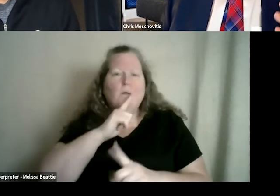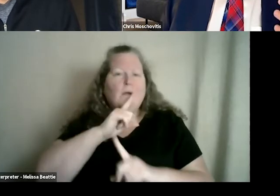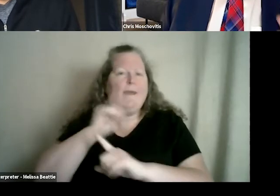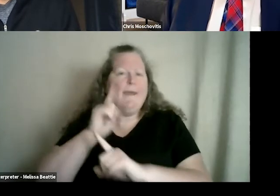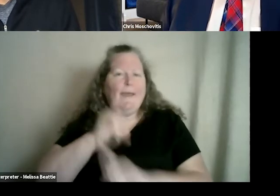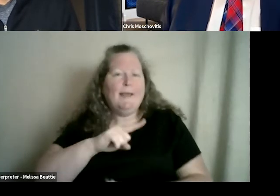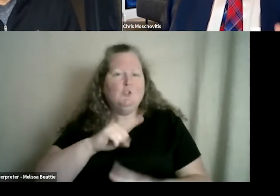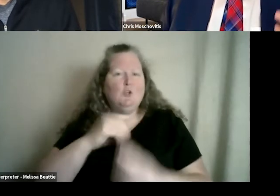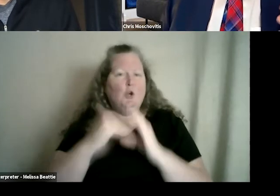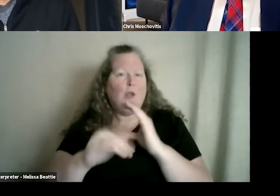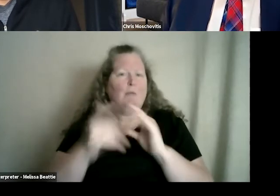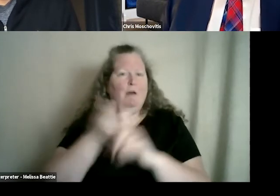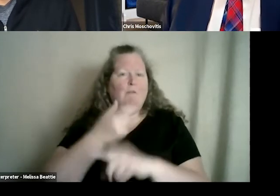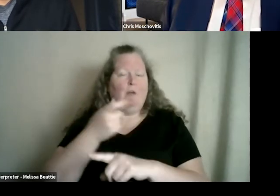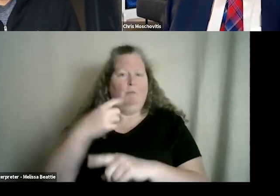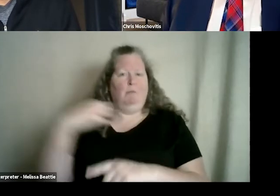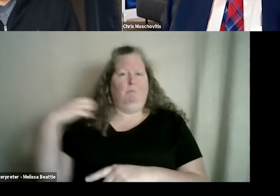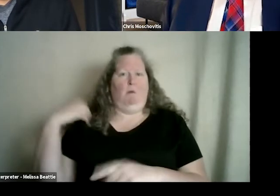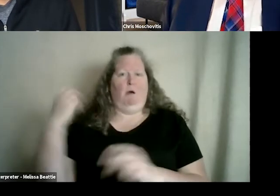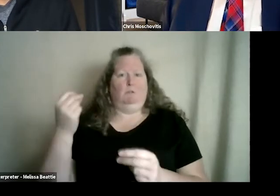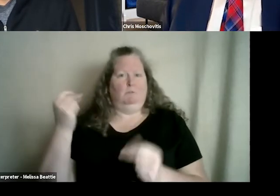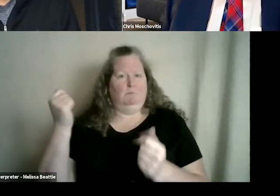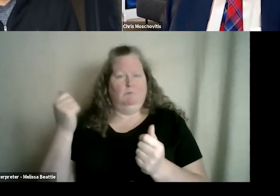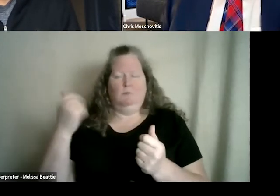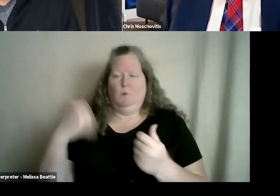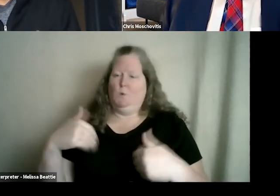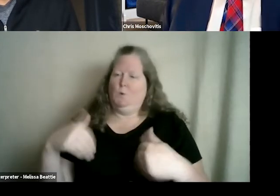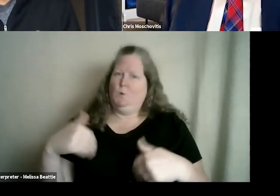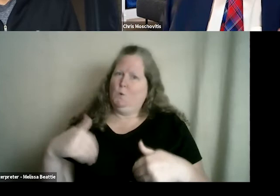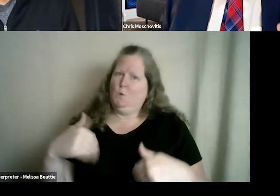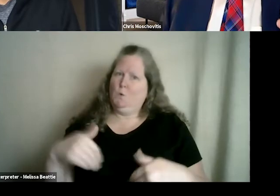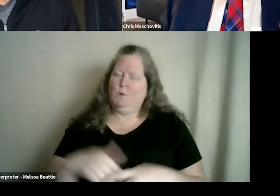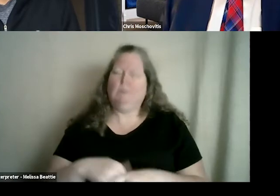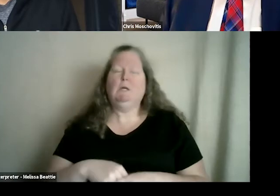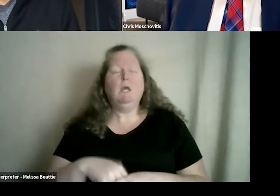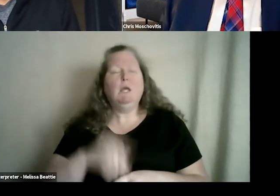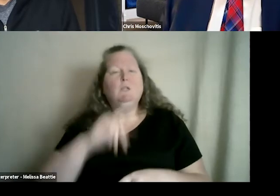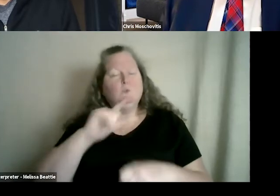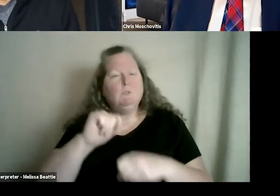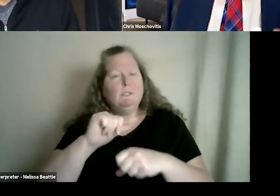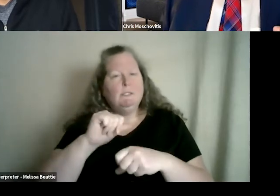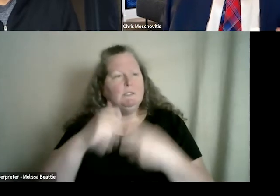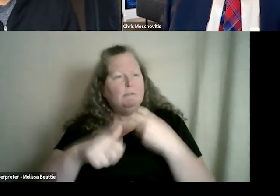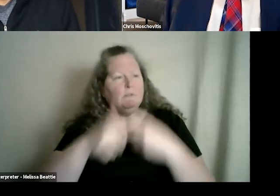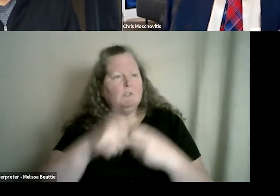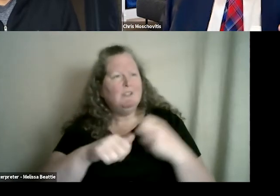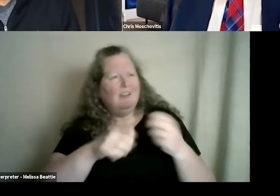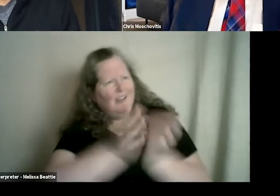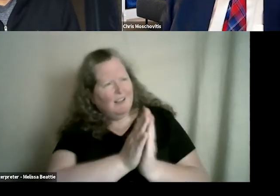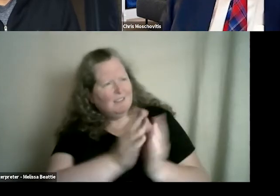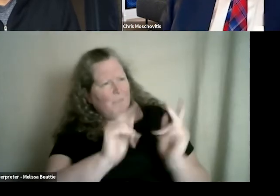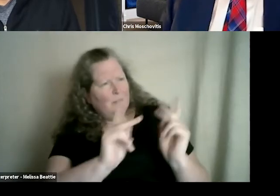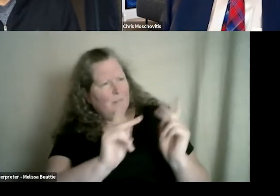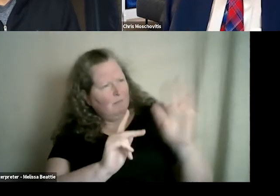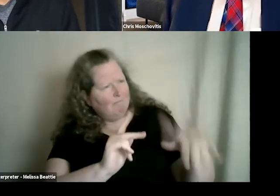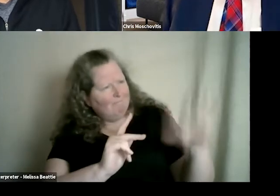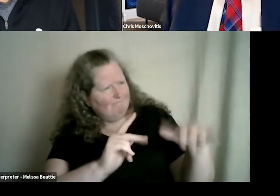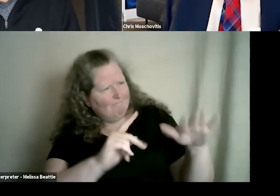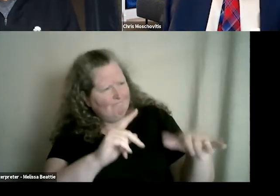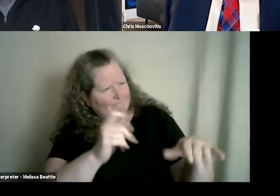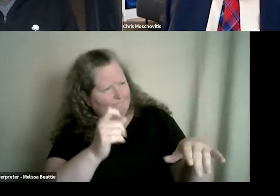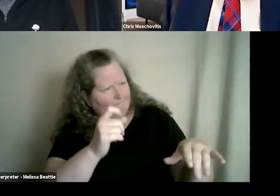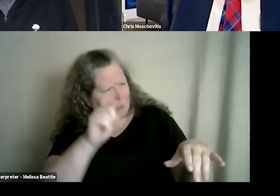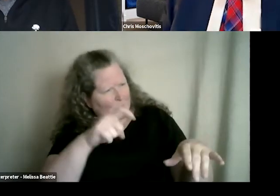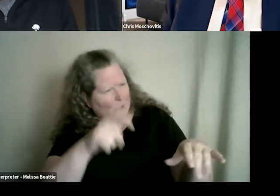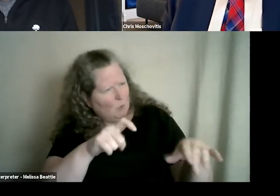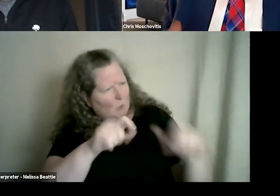changed, and it's so stressful, so full. It is really difficult asking people, hey, you know what? You got to stay engaged. You